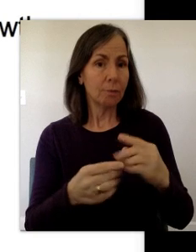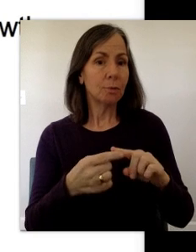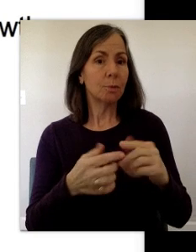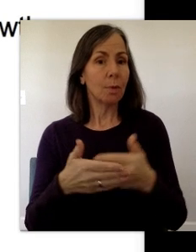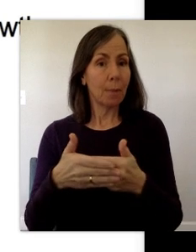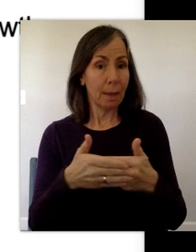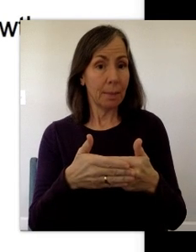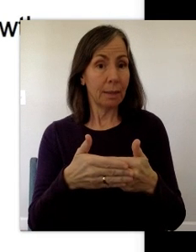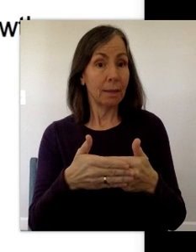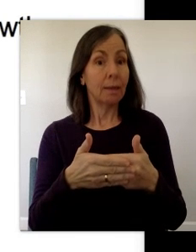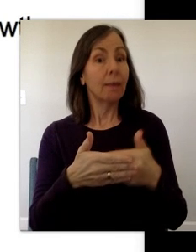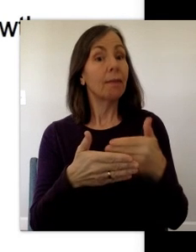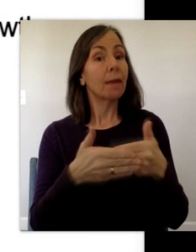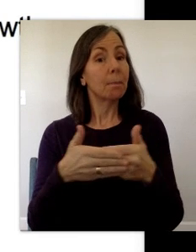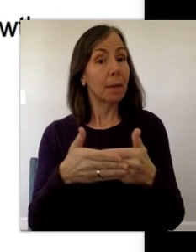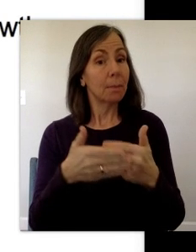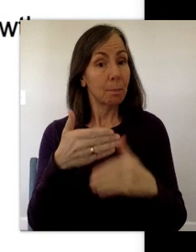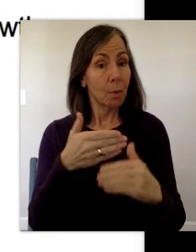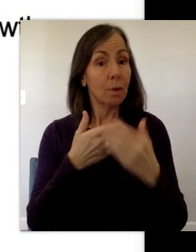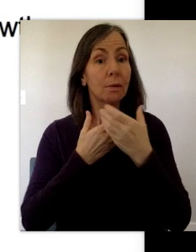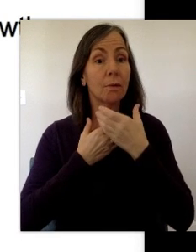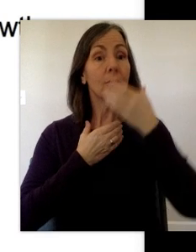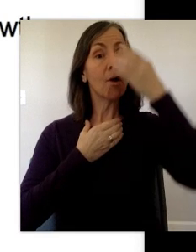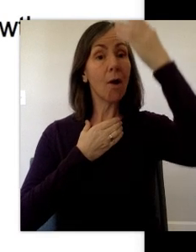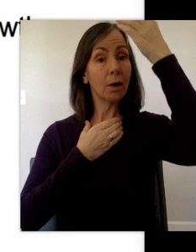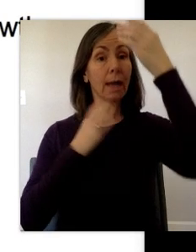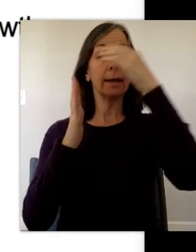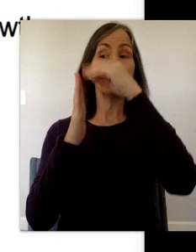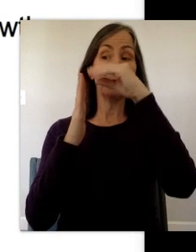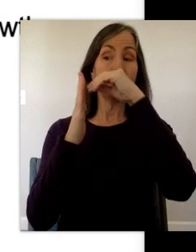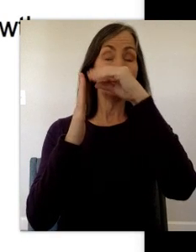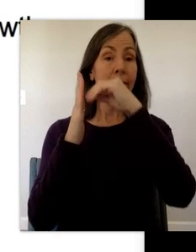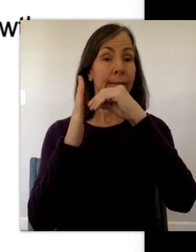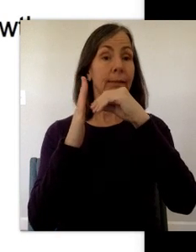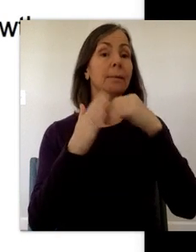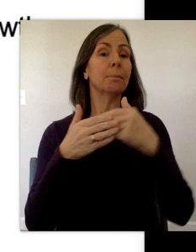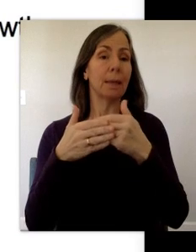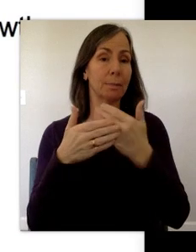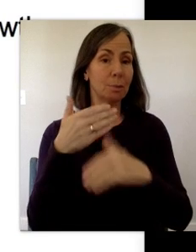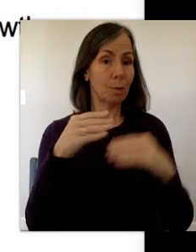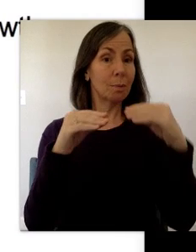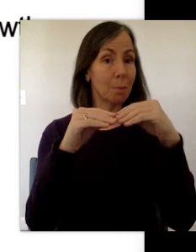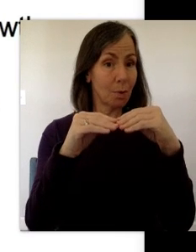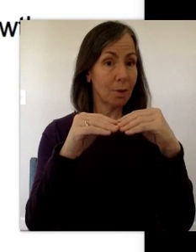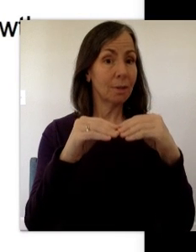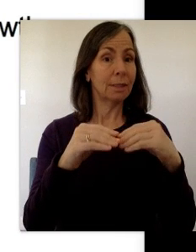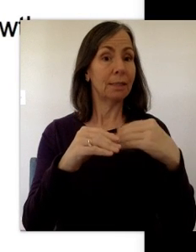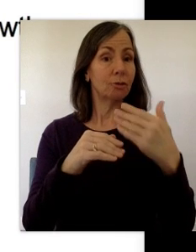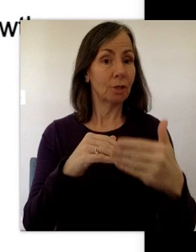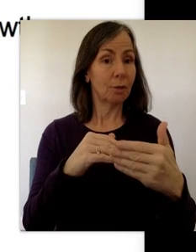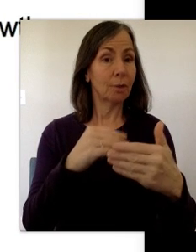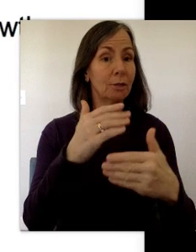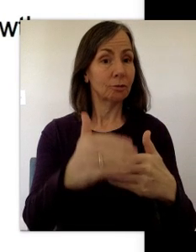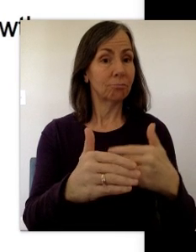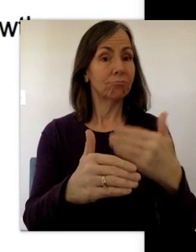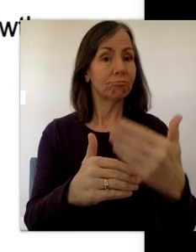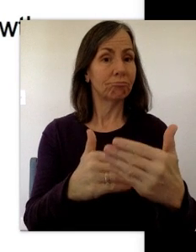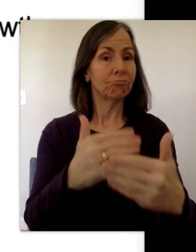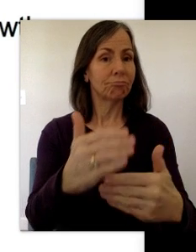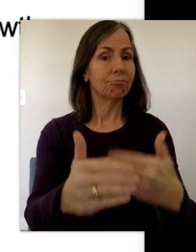live and they'll pass down their genes to their babies. Offspring is